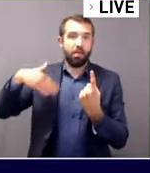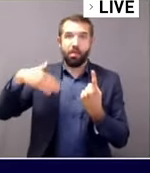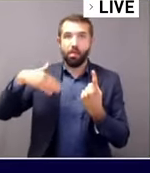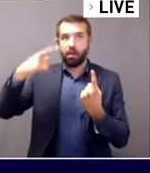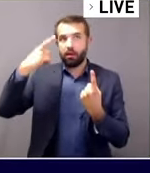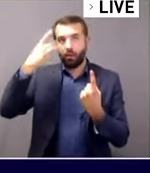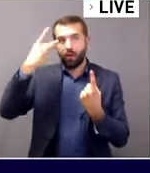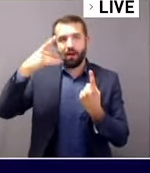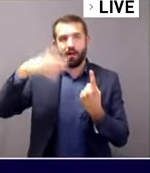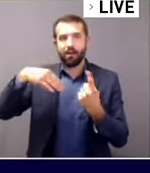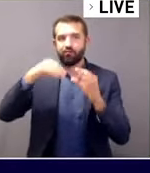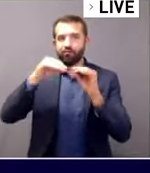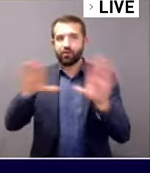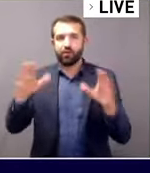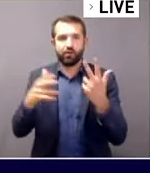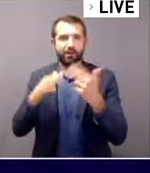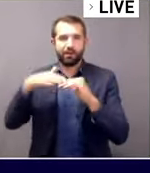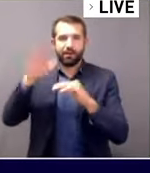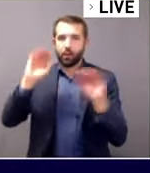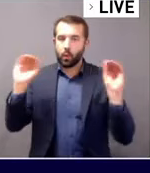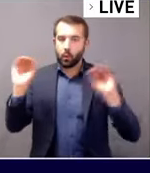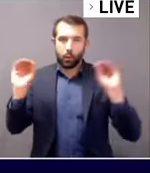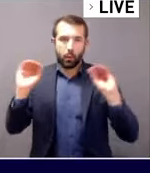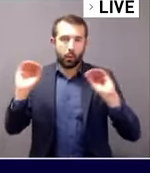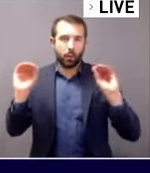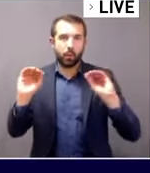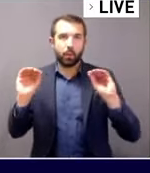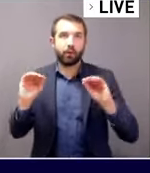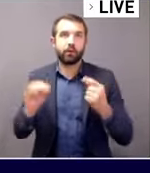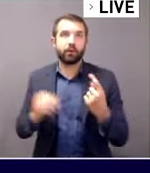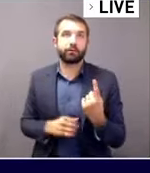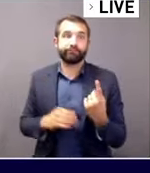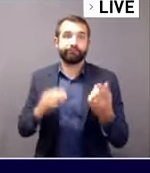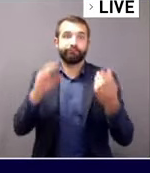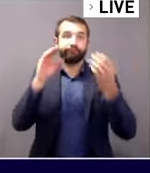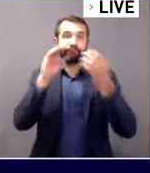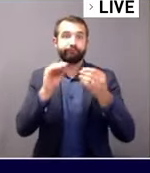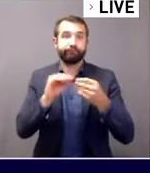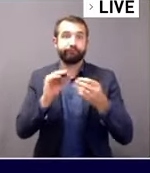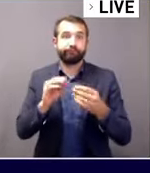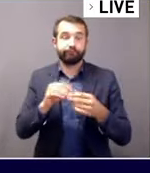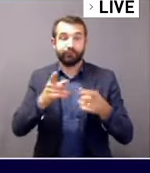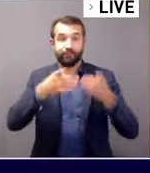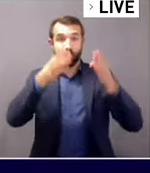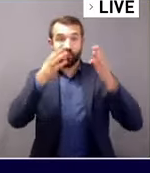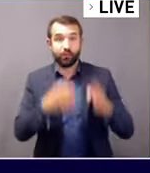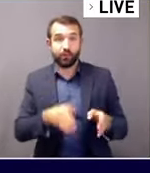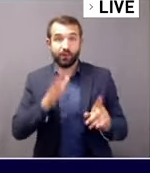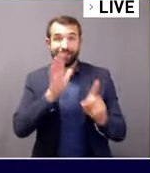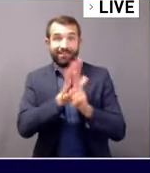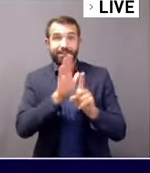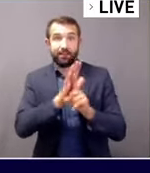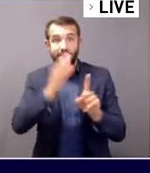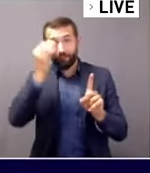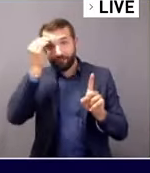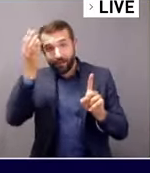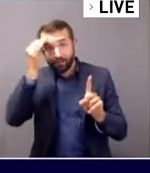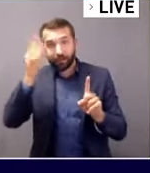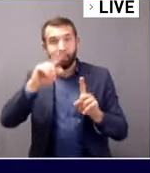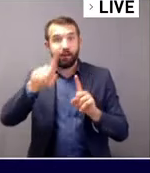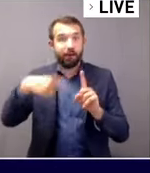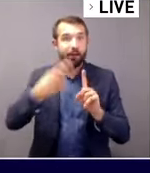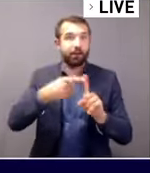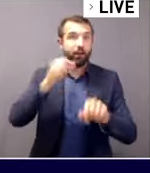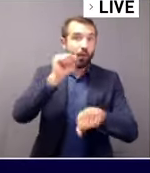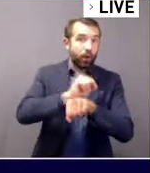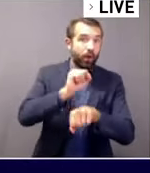facility. I can't comment on any individual patient-related data about when they may have worked or when their last